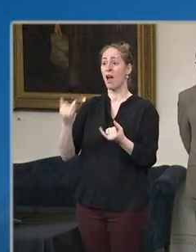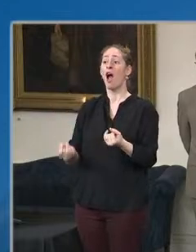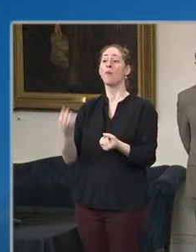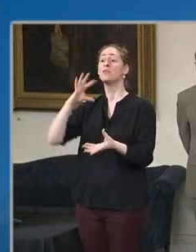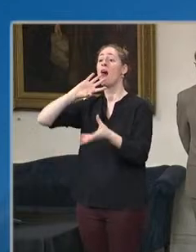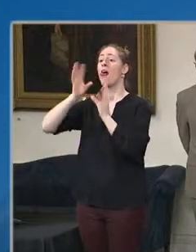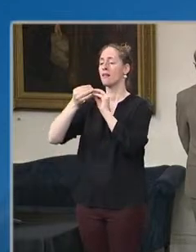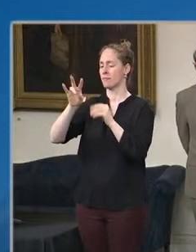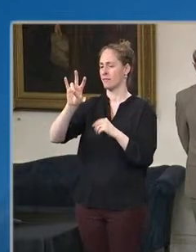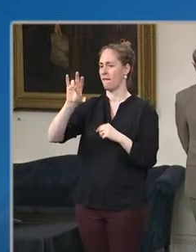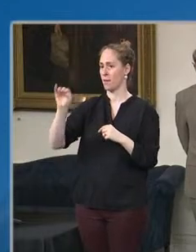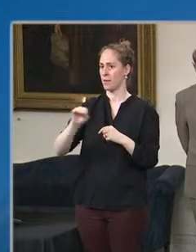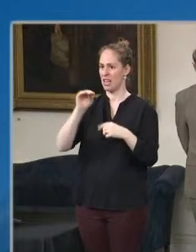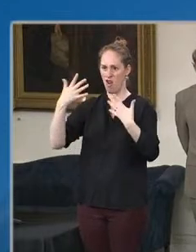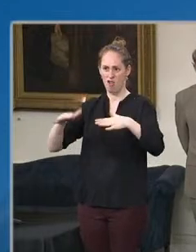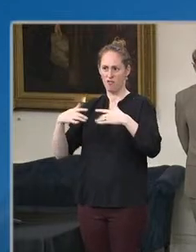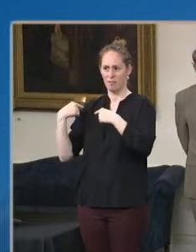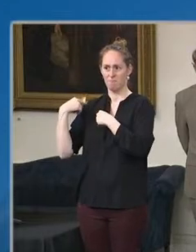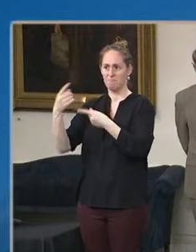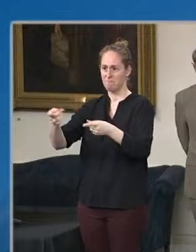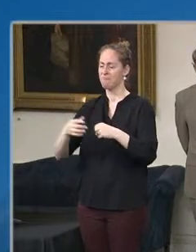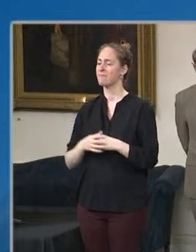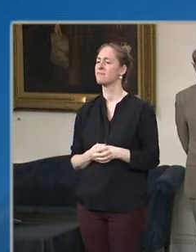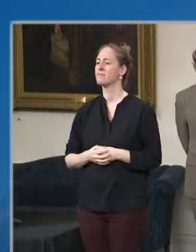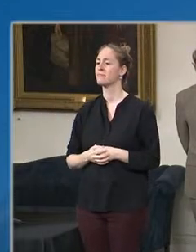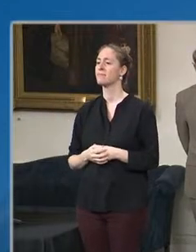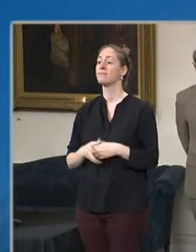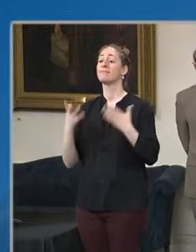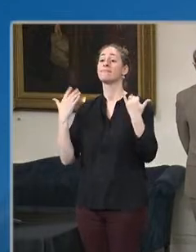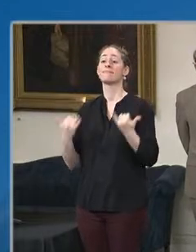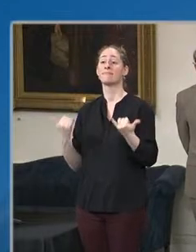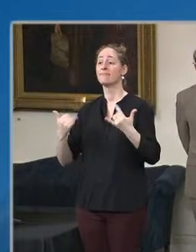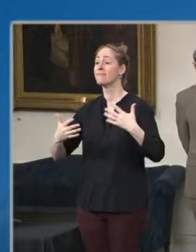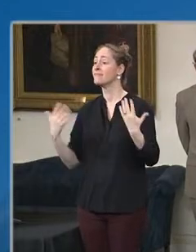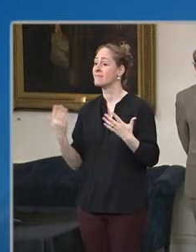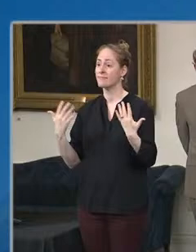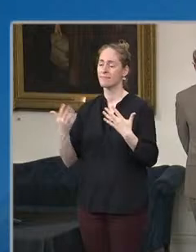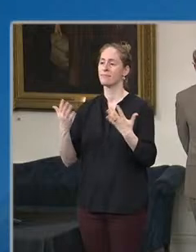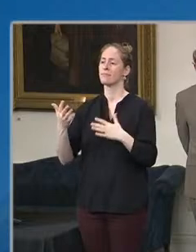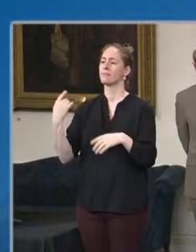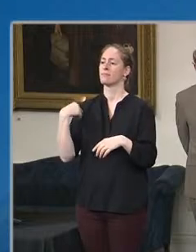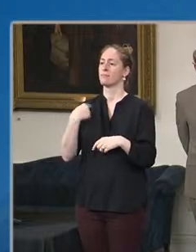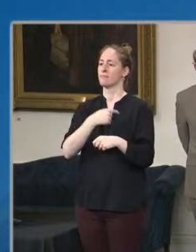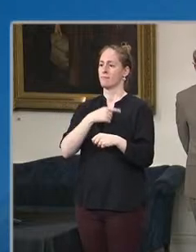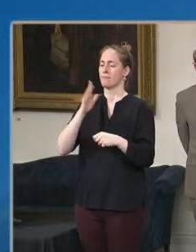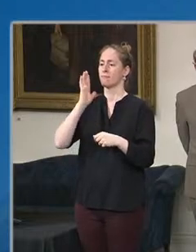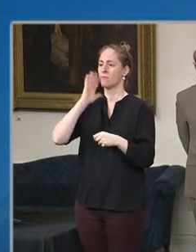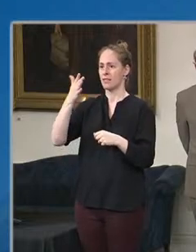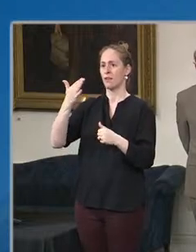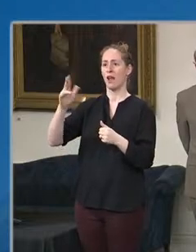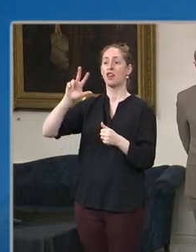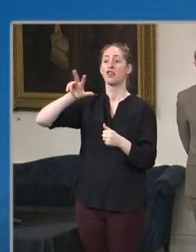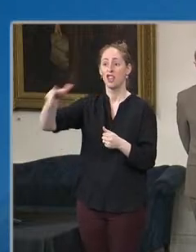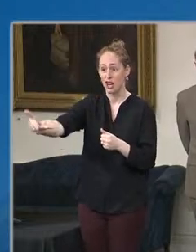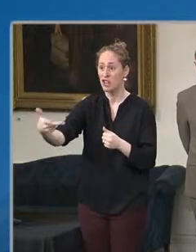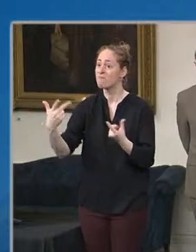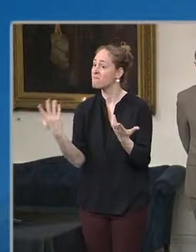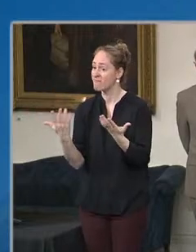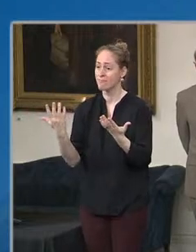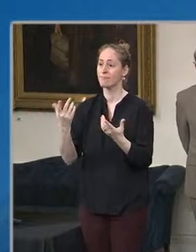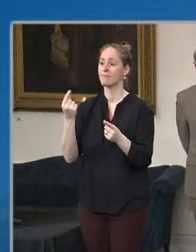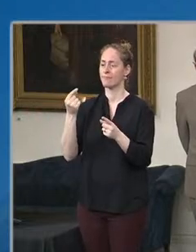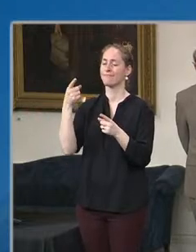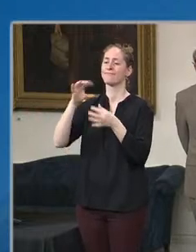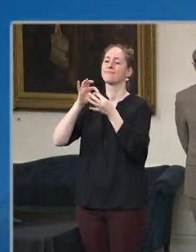Commerce is currently processing and issuing our third round of COVID-19 small business emergency relief grants that the